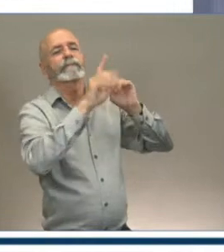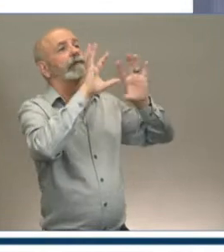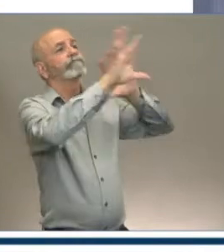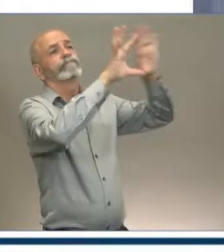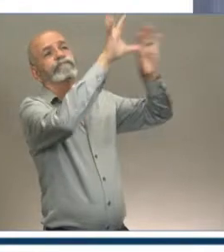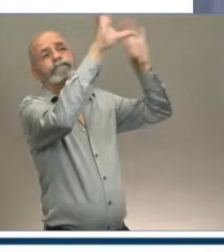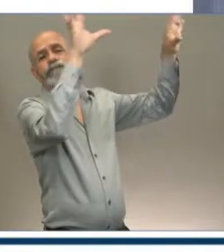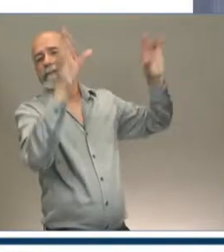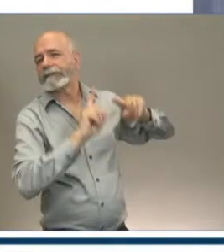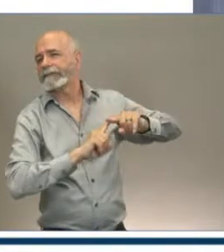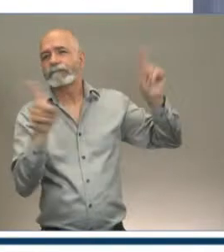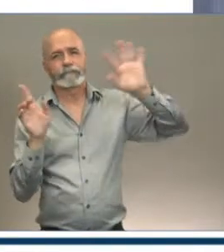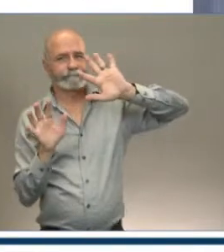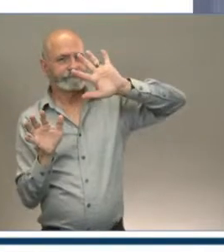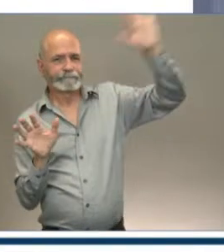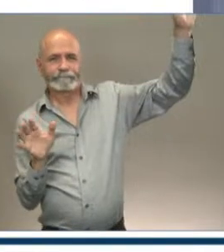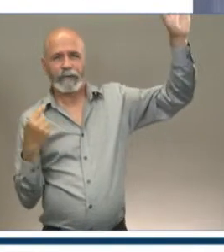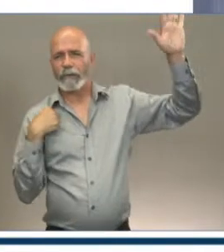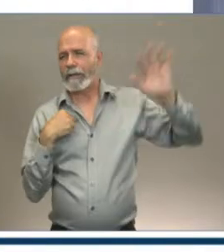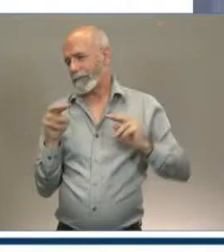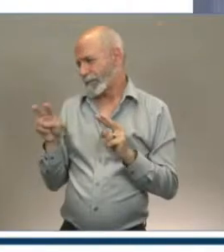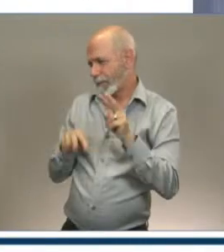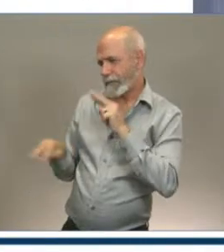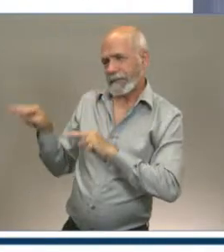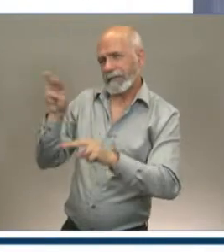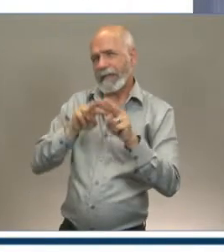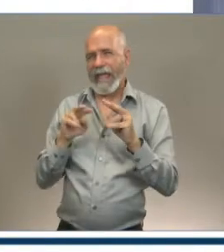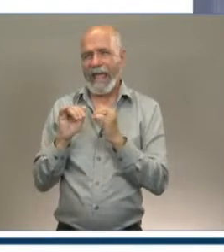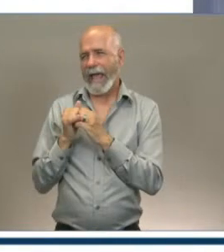strategy of reopening to provide some level of certainty,